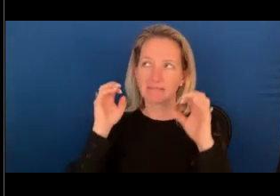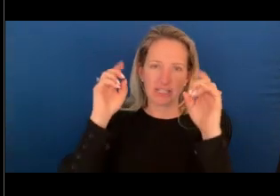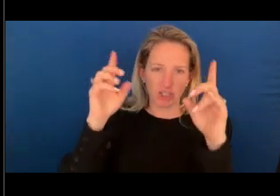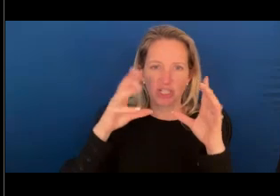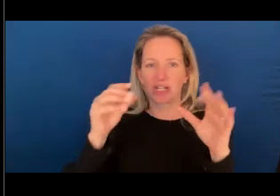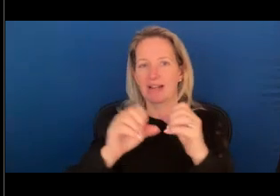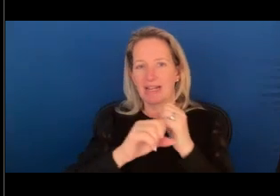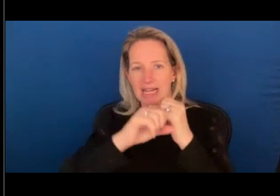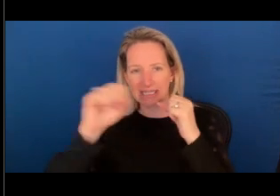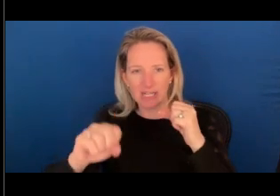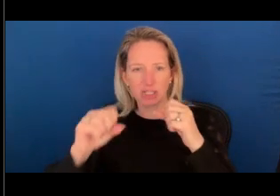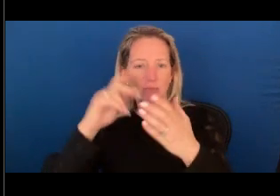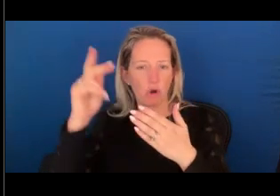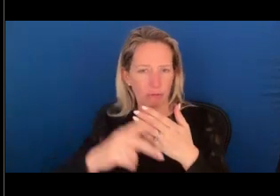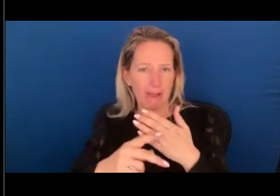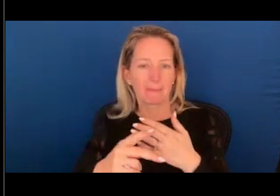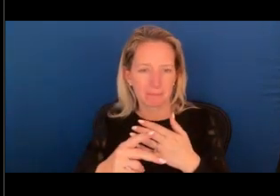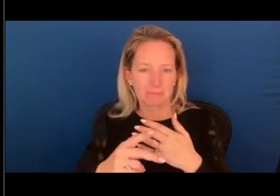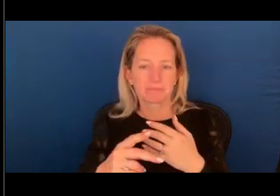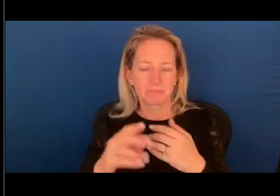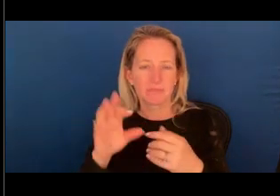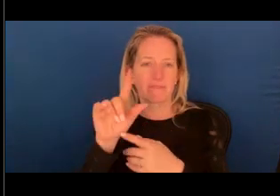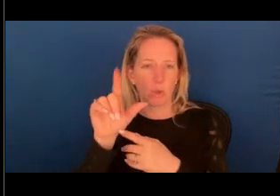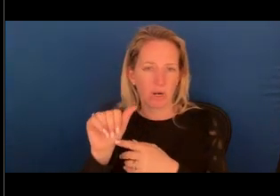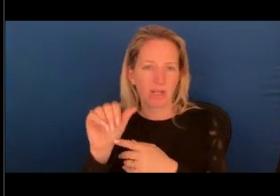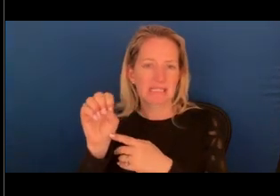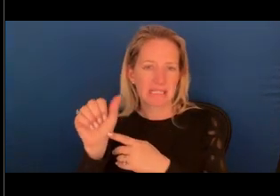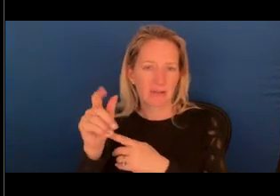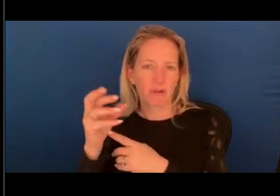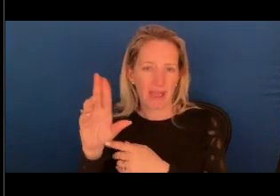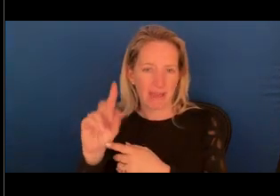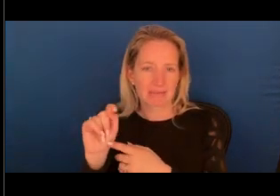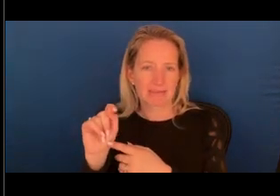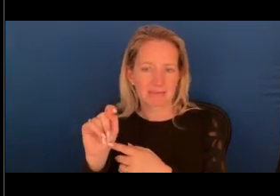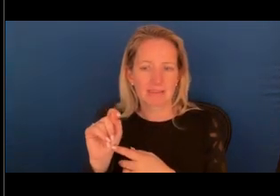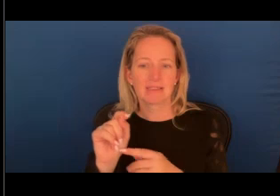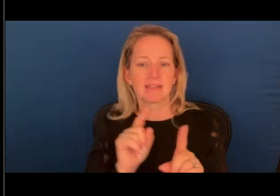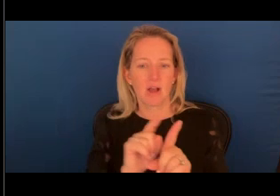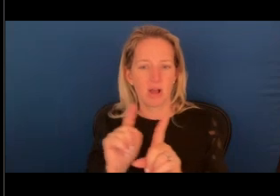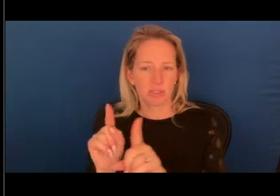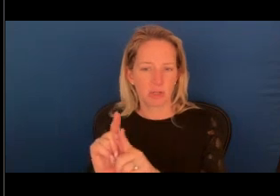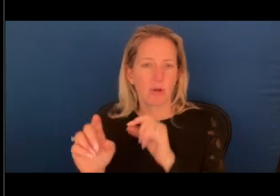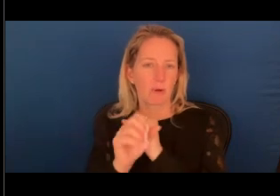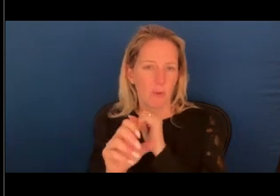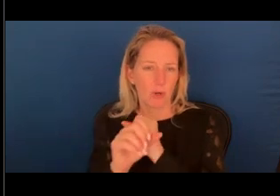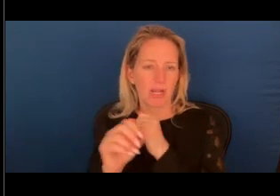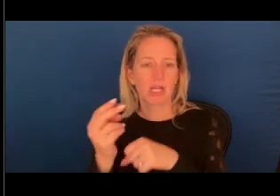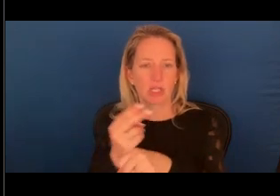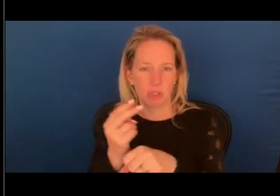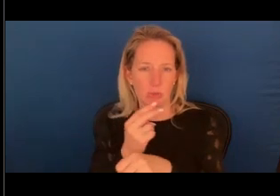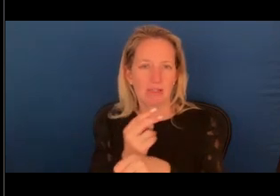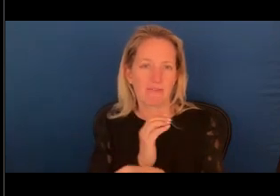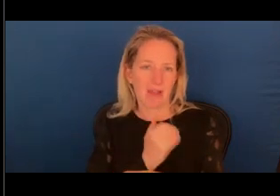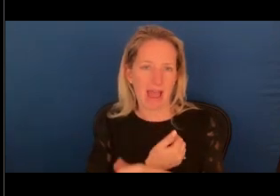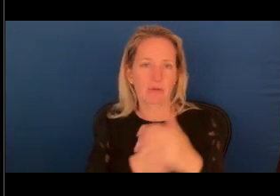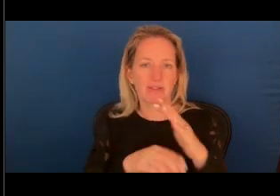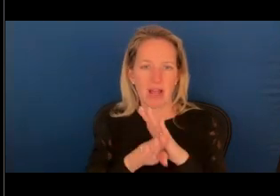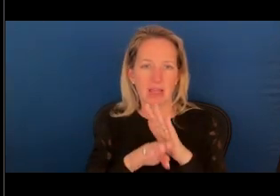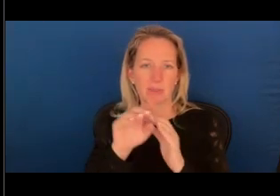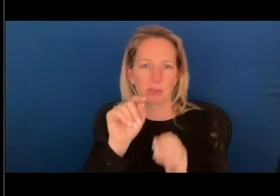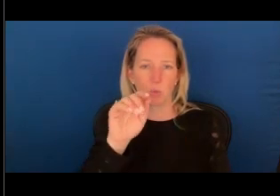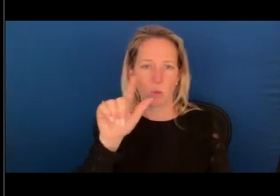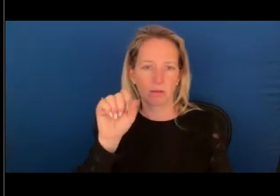program by the Florida Sea Grant, and we'll be also promoting the use of our developed tools. So I